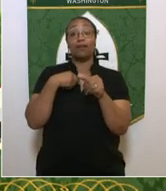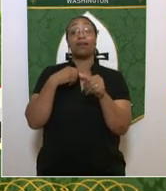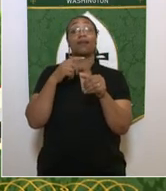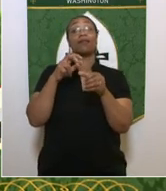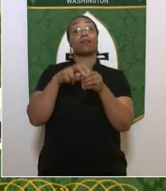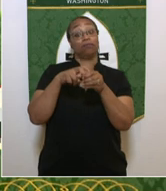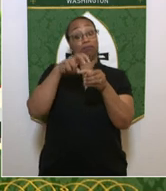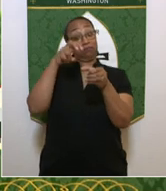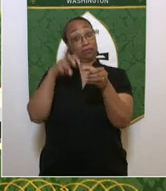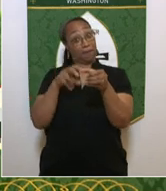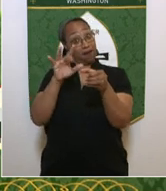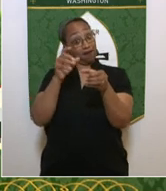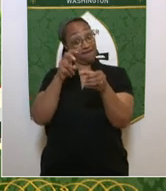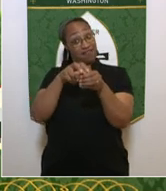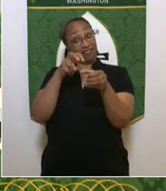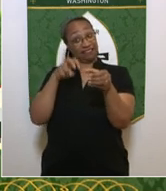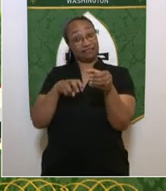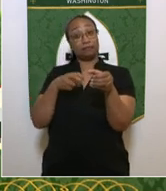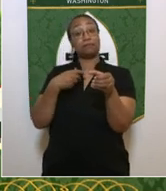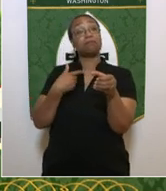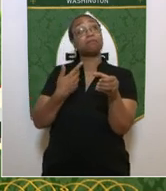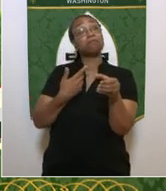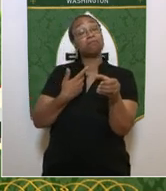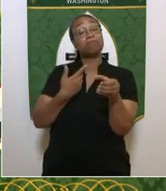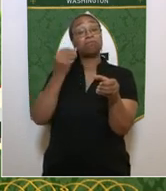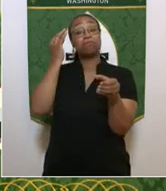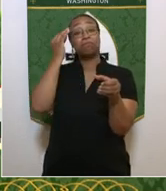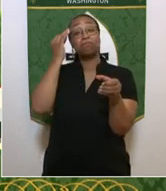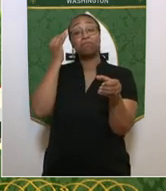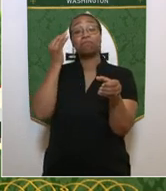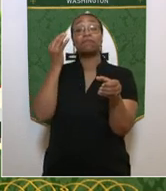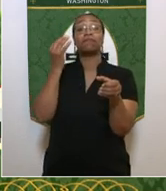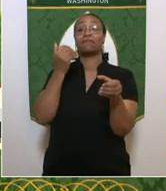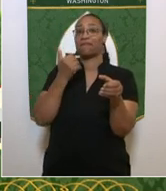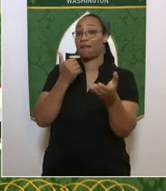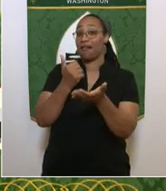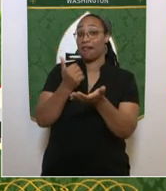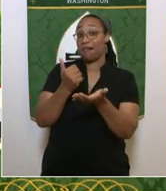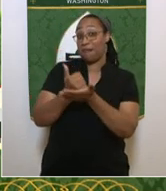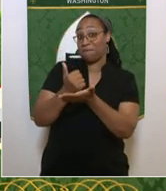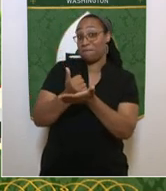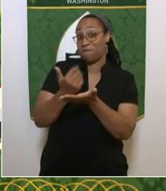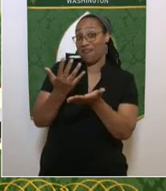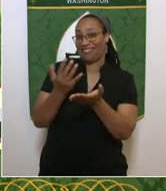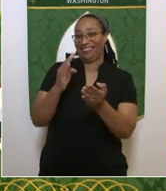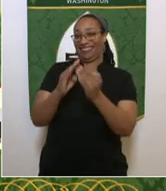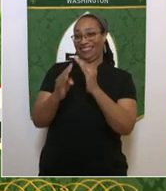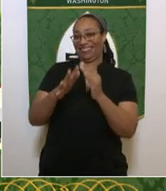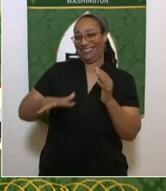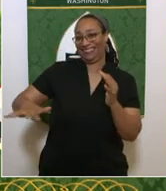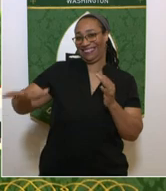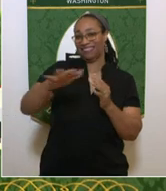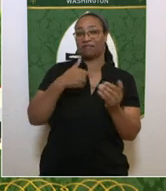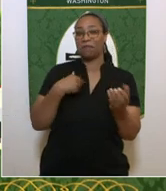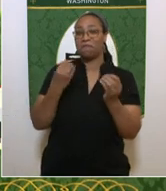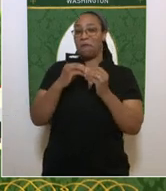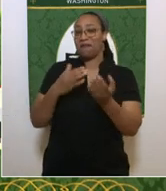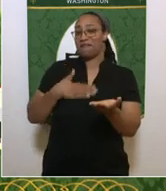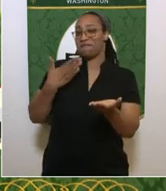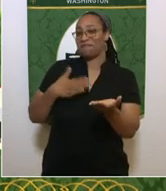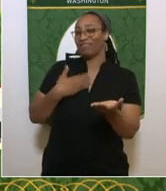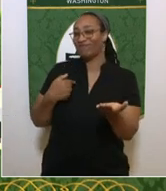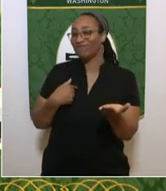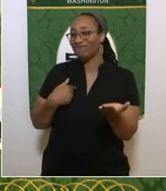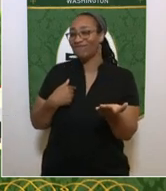And to use what I've learned in D.C. To make sure that cities like ours and other cities are